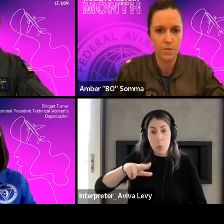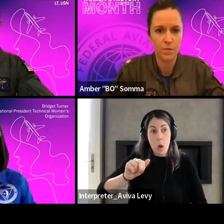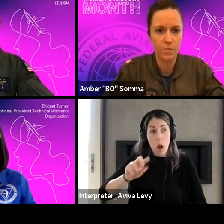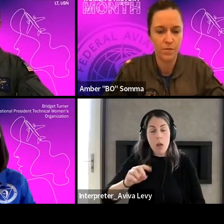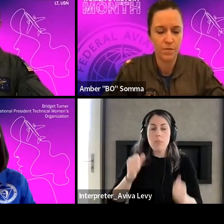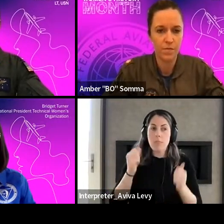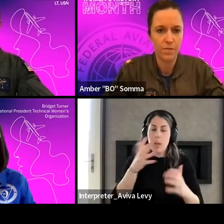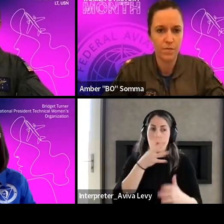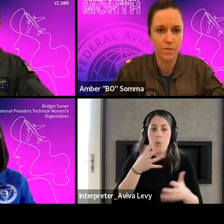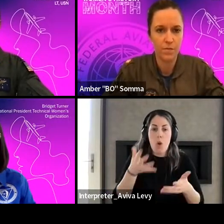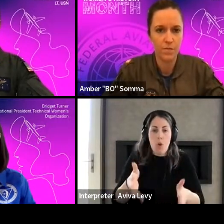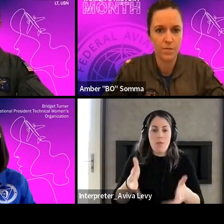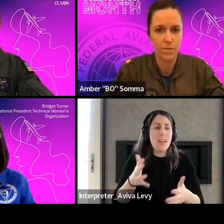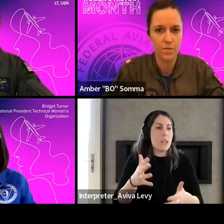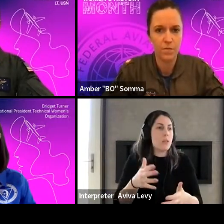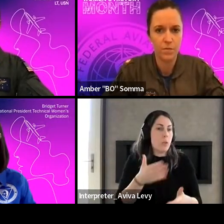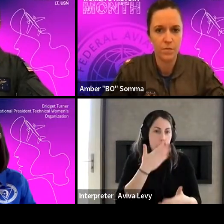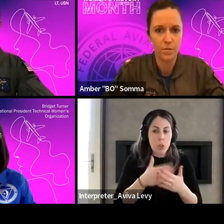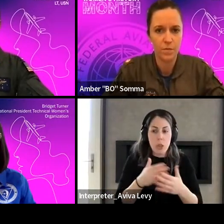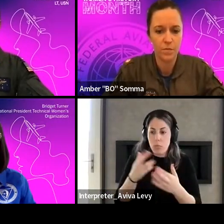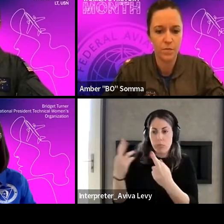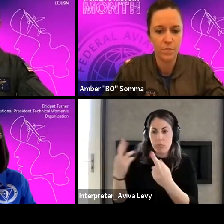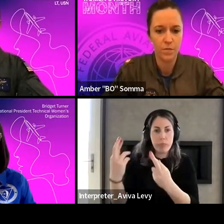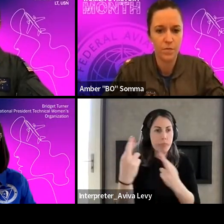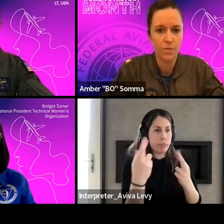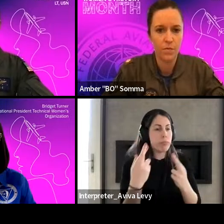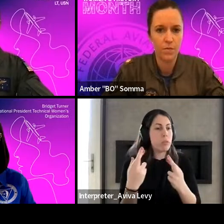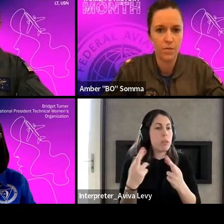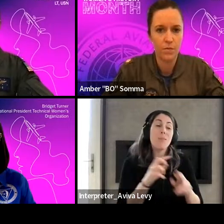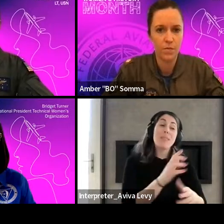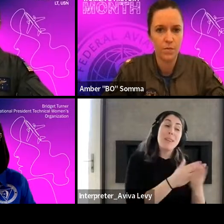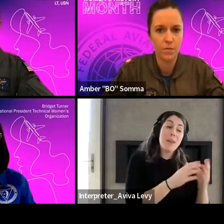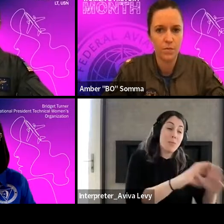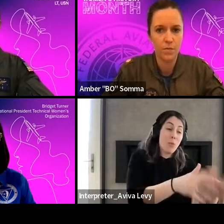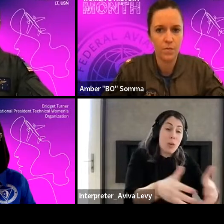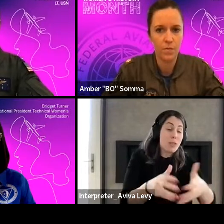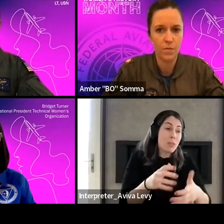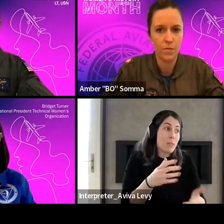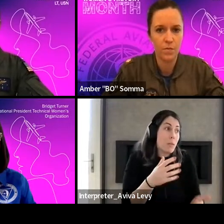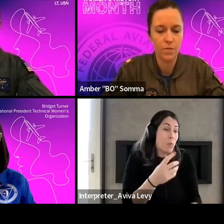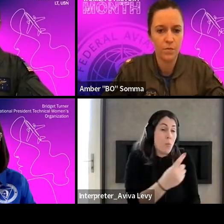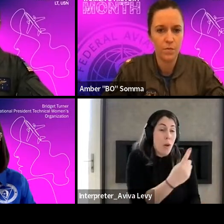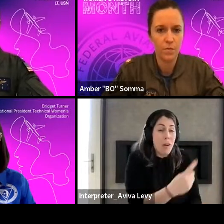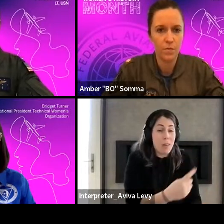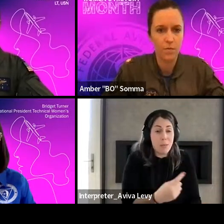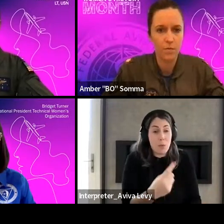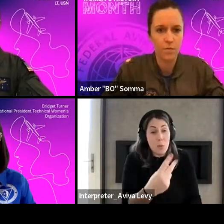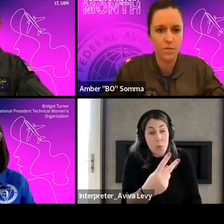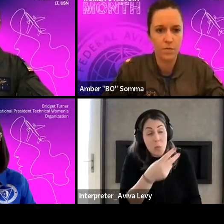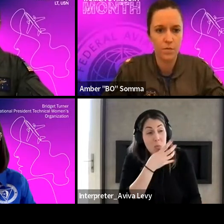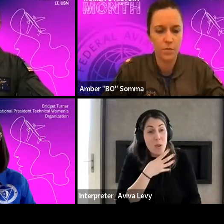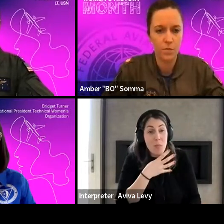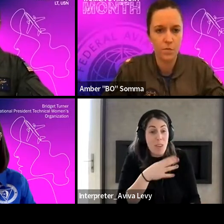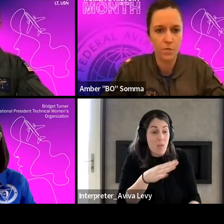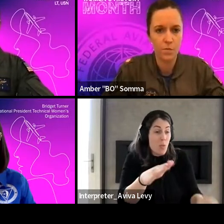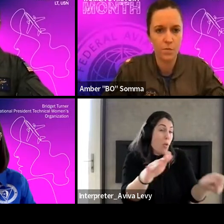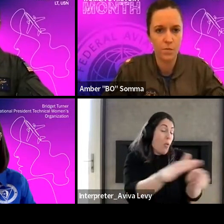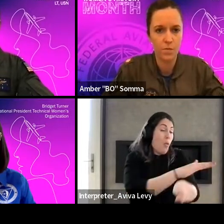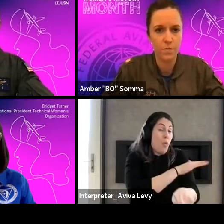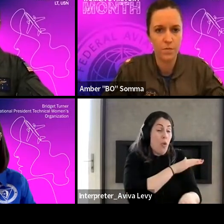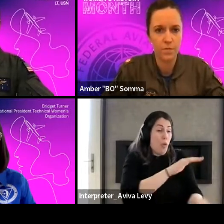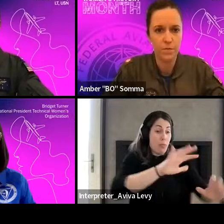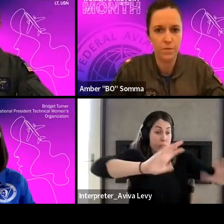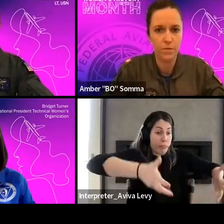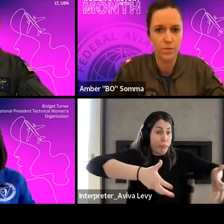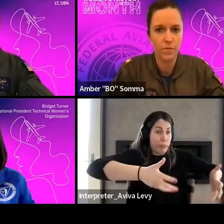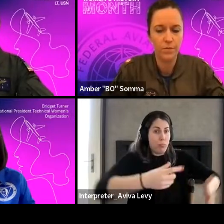a tight-knit community. However, there are other squadrons that still only have one, maybe two women. And so the way we pretty much navigate